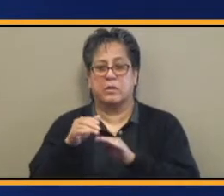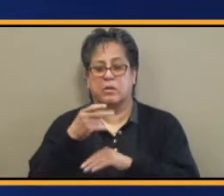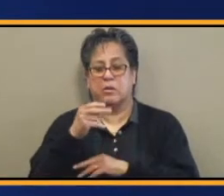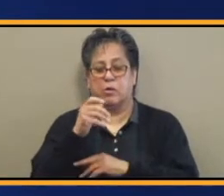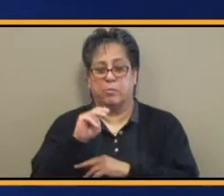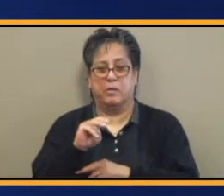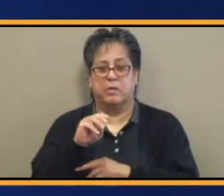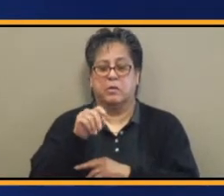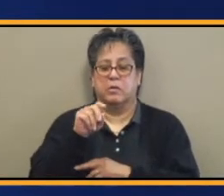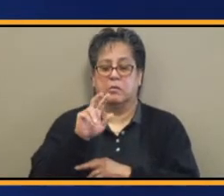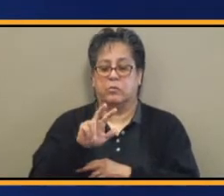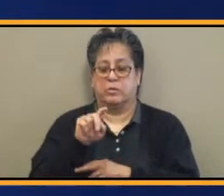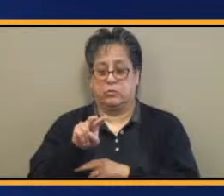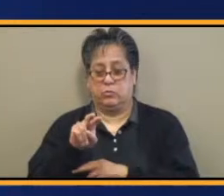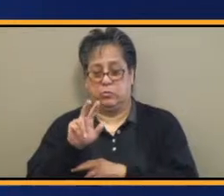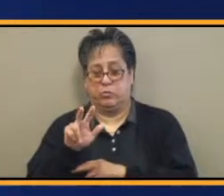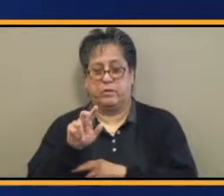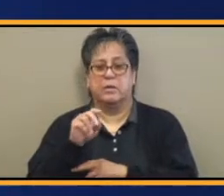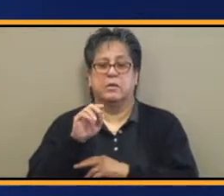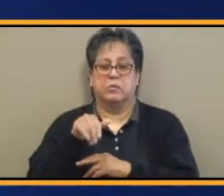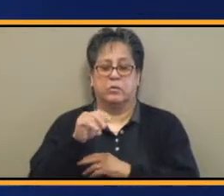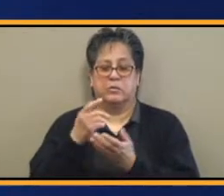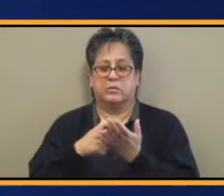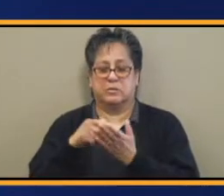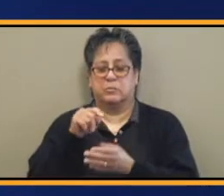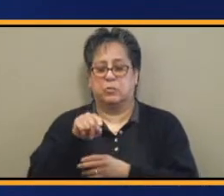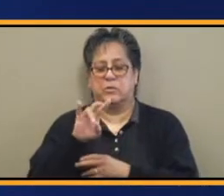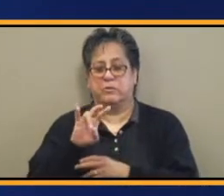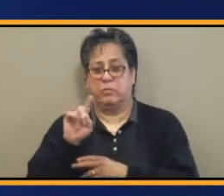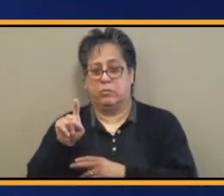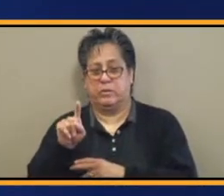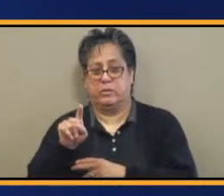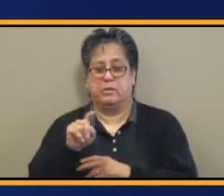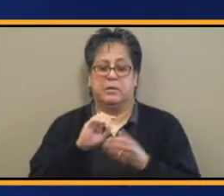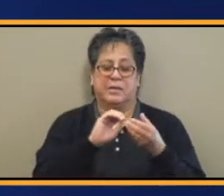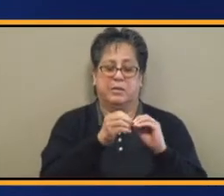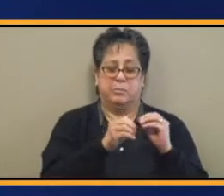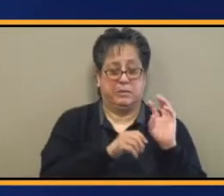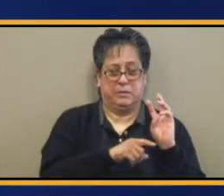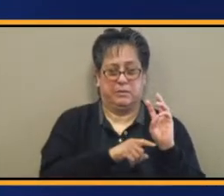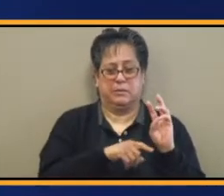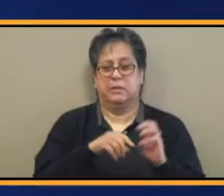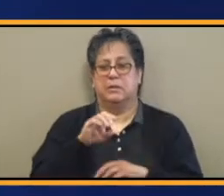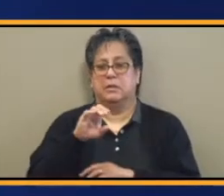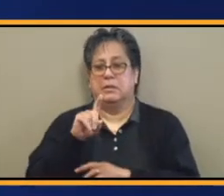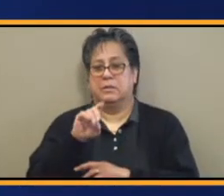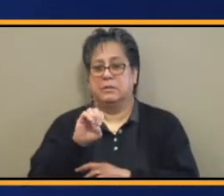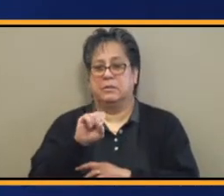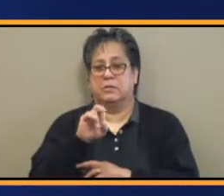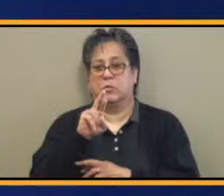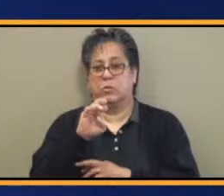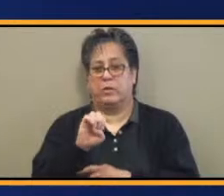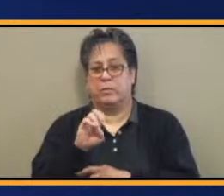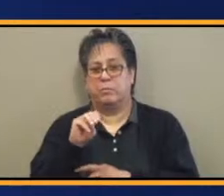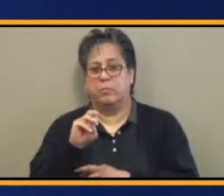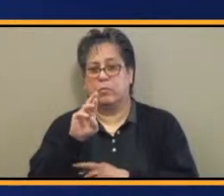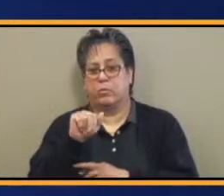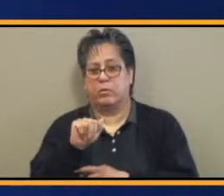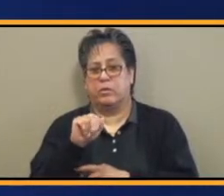claim 323 under 551.071. Executive session item 6, claim of Desiree Mora, PL